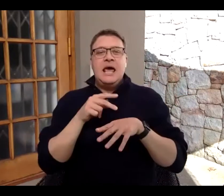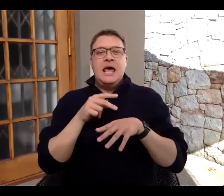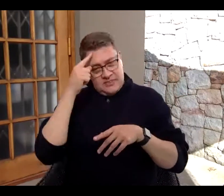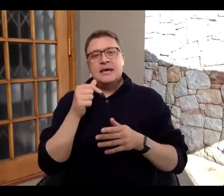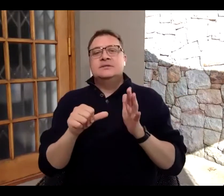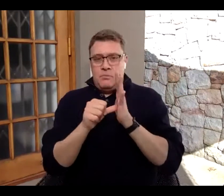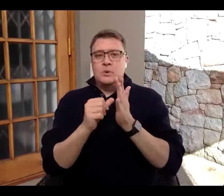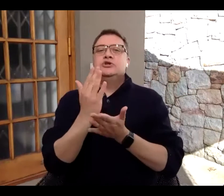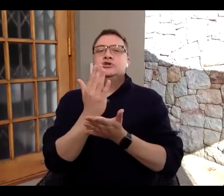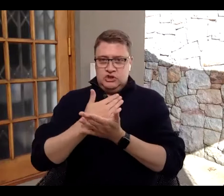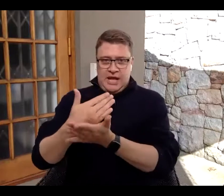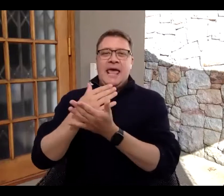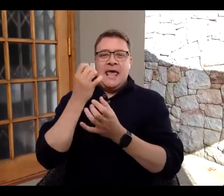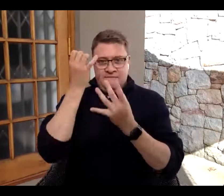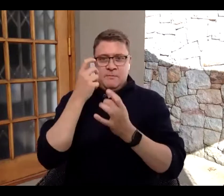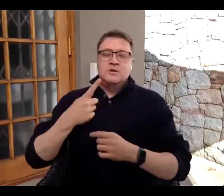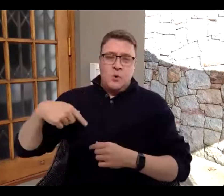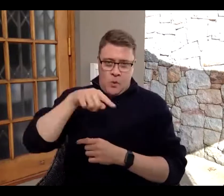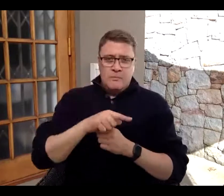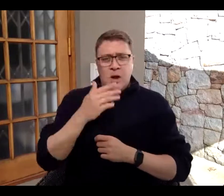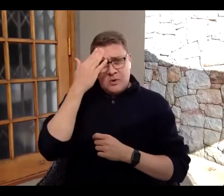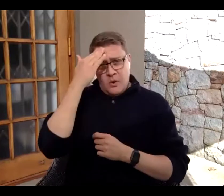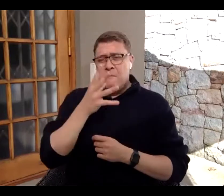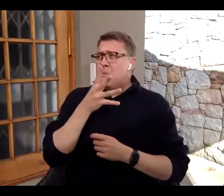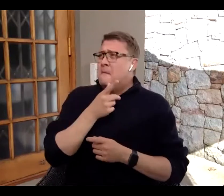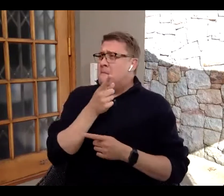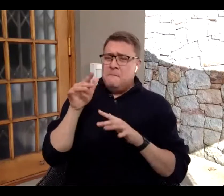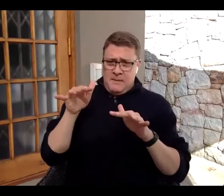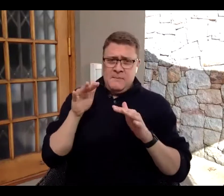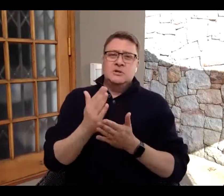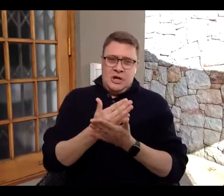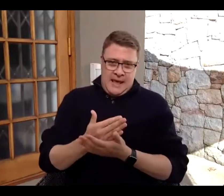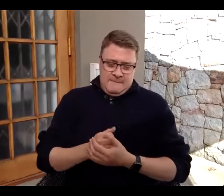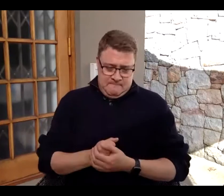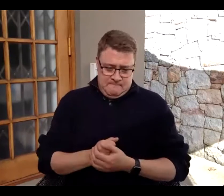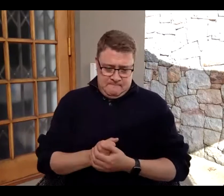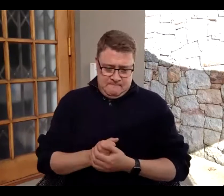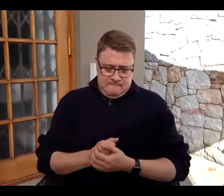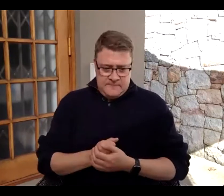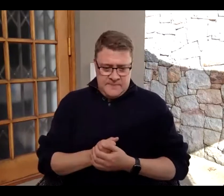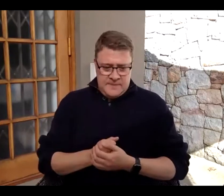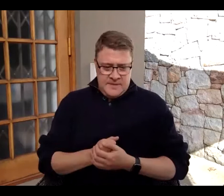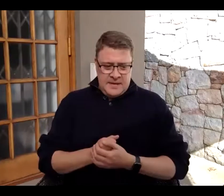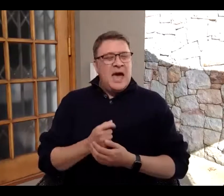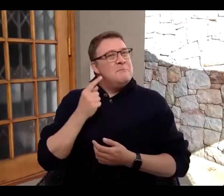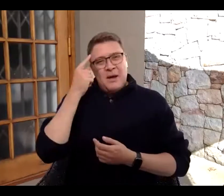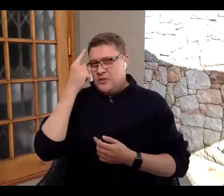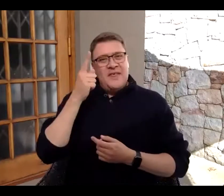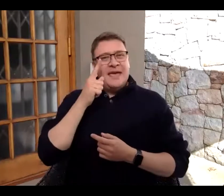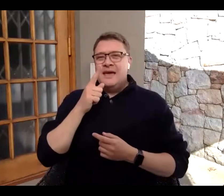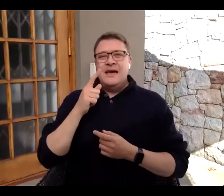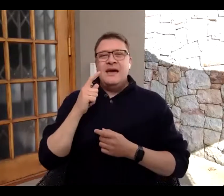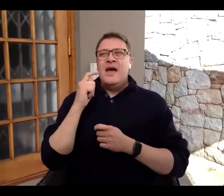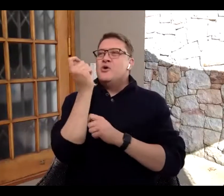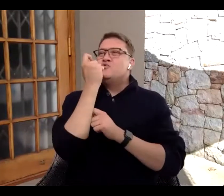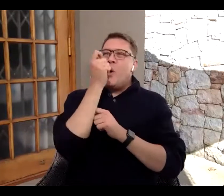information here amongst that. I know there is a lot of platforms to do that, but I don't think it's distributed amongst rural areas